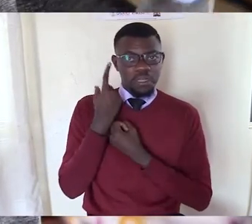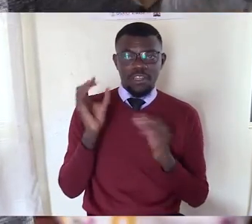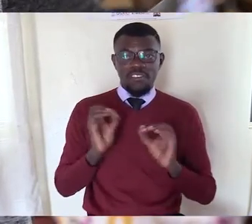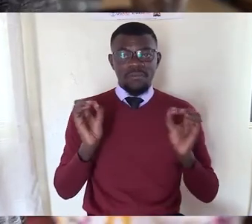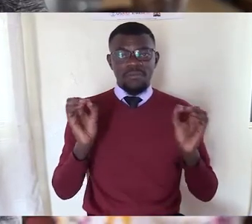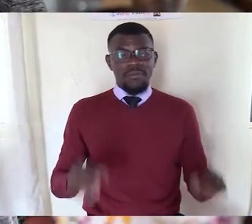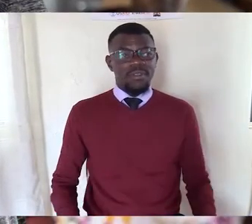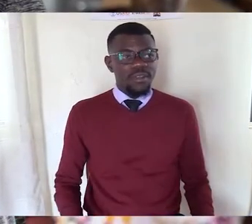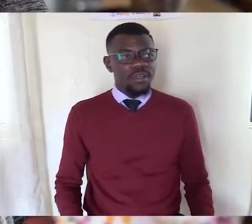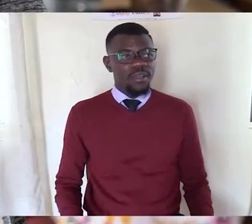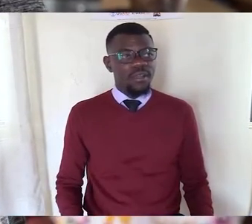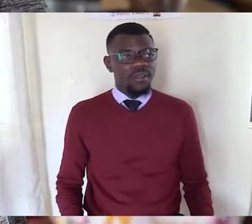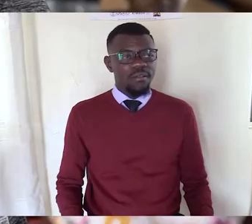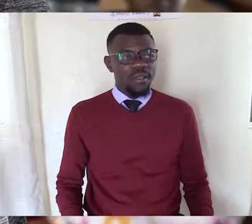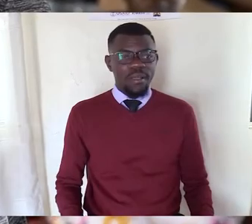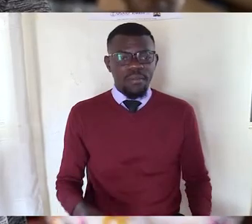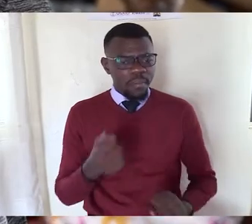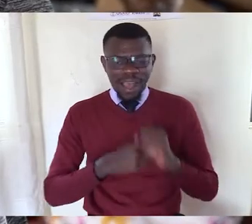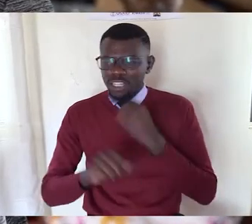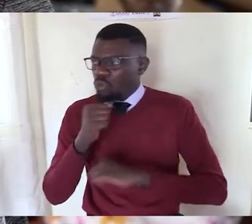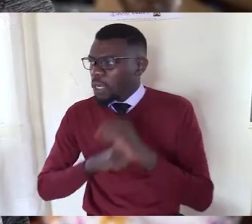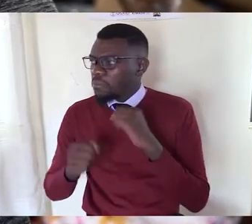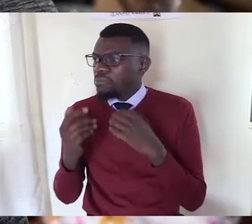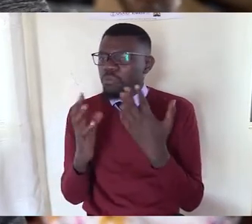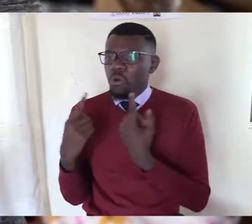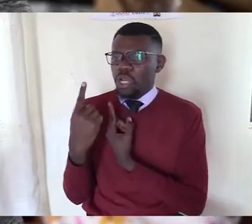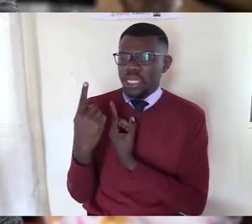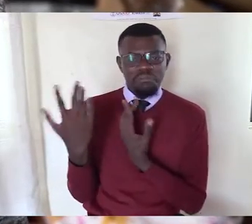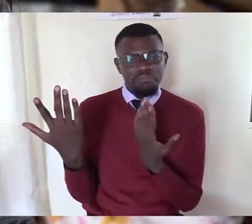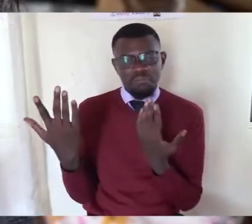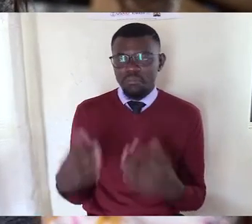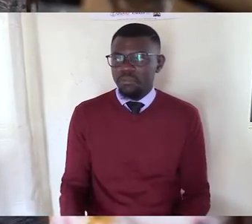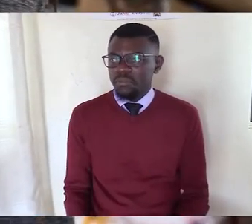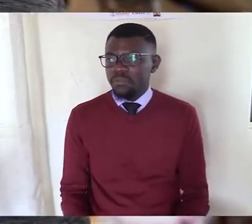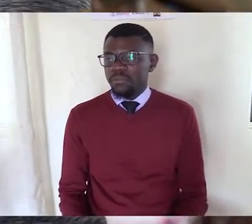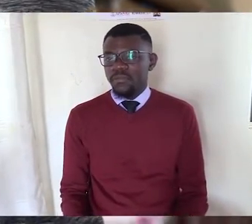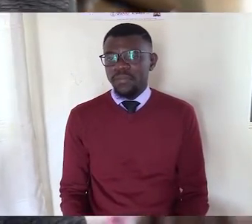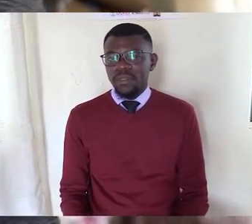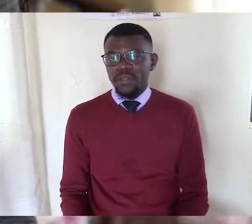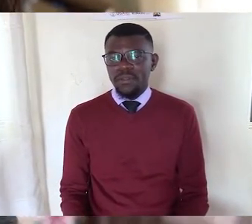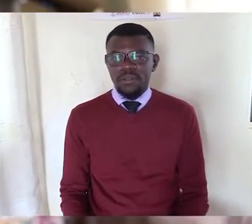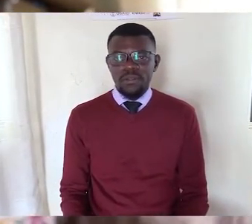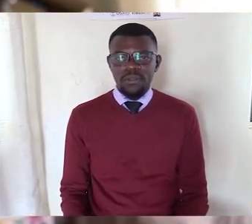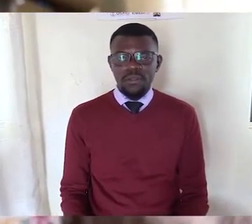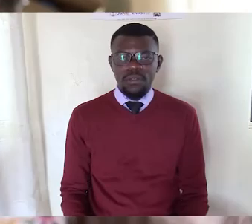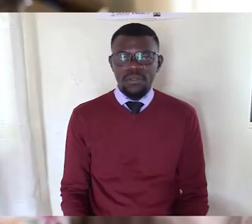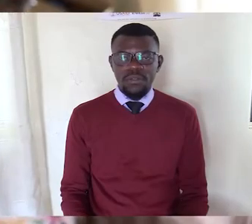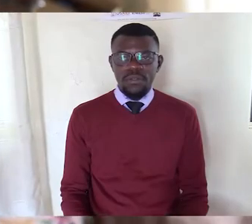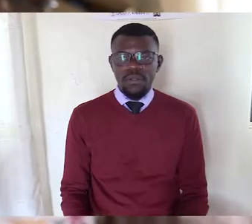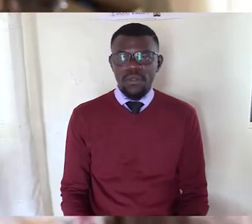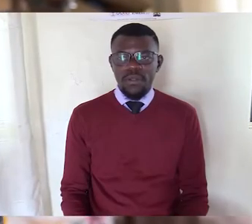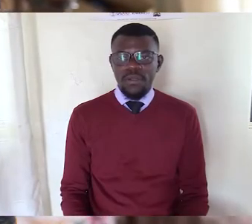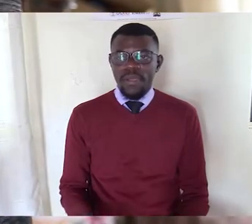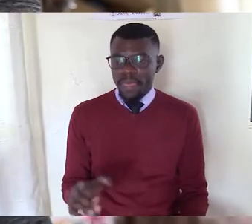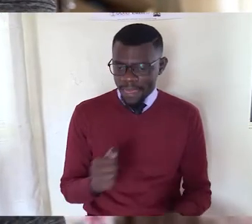instead of just going to take up action? Yeah, so That is what